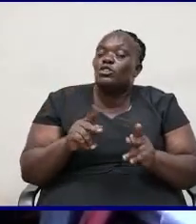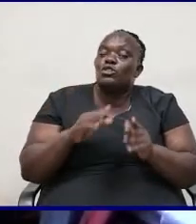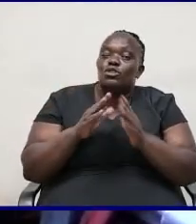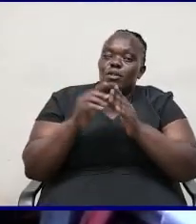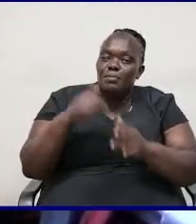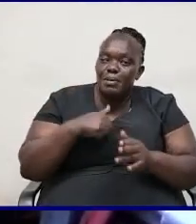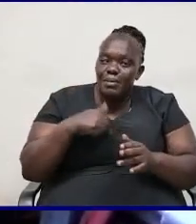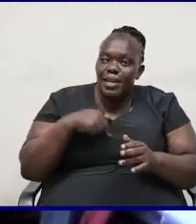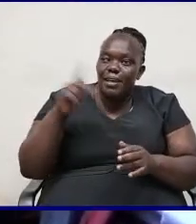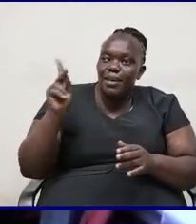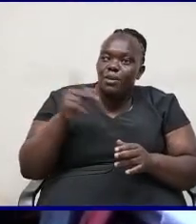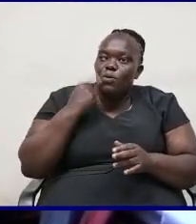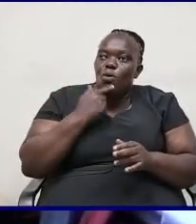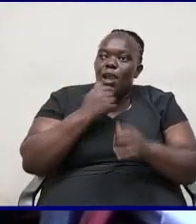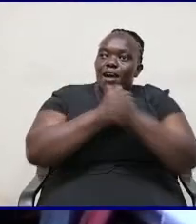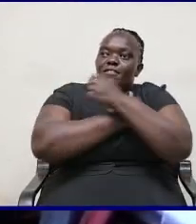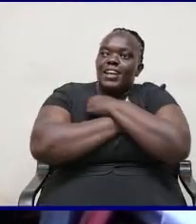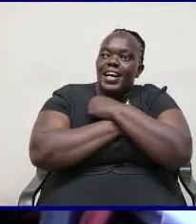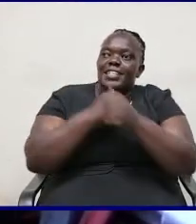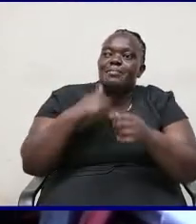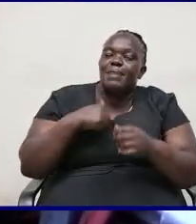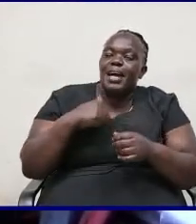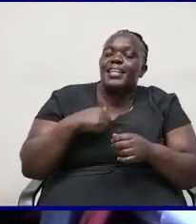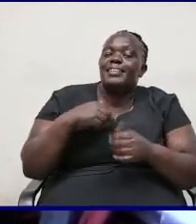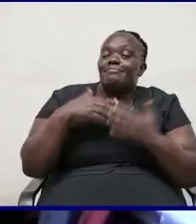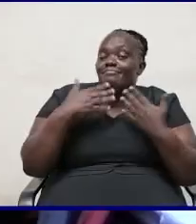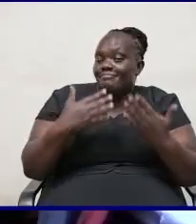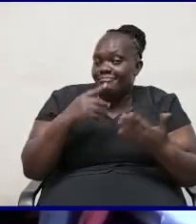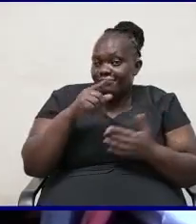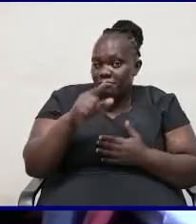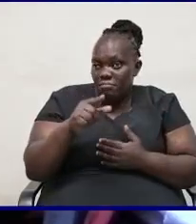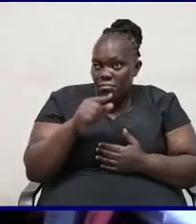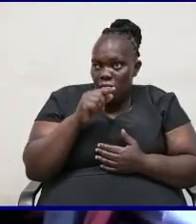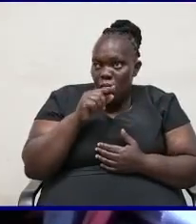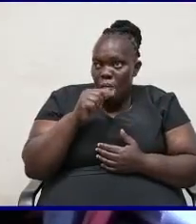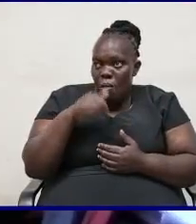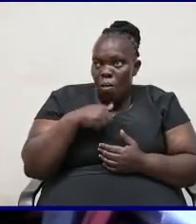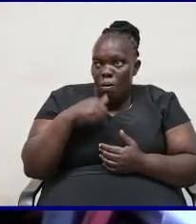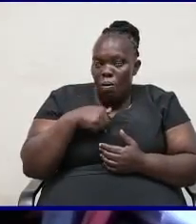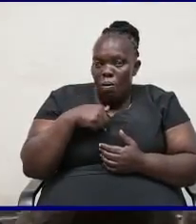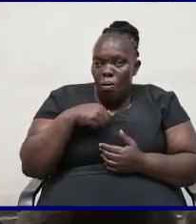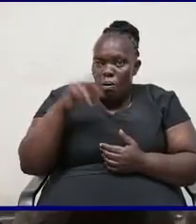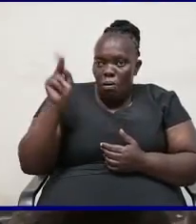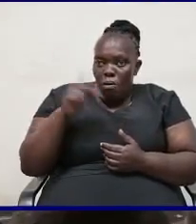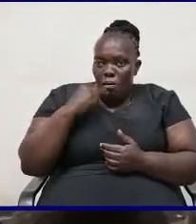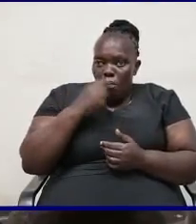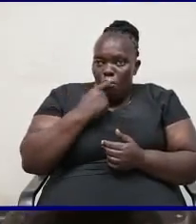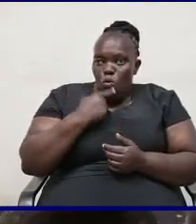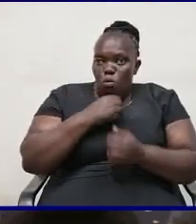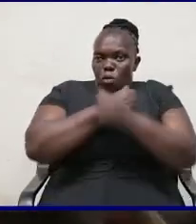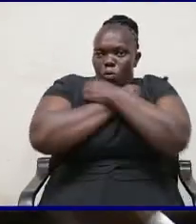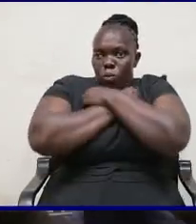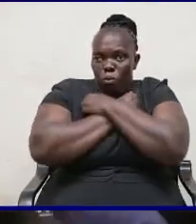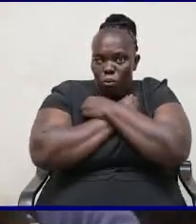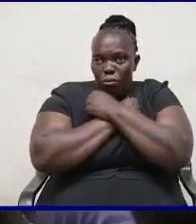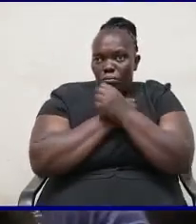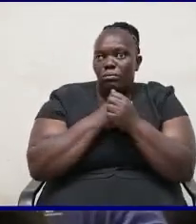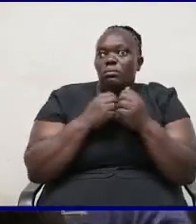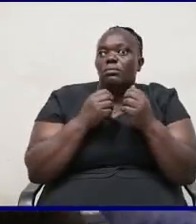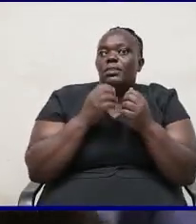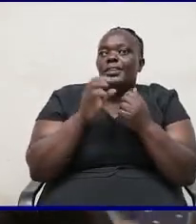Tunasema mimi ni Mkenya mzalendo. Je, wewe? Mimi ni Mkenya